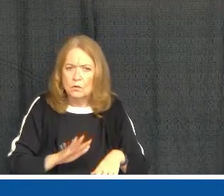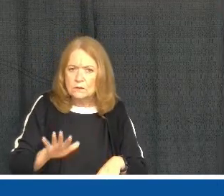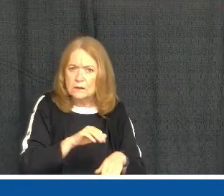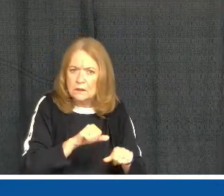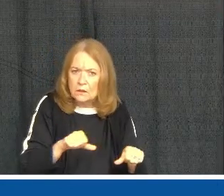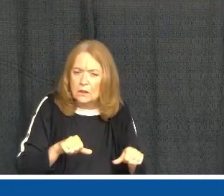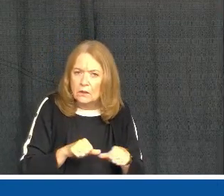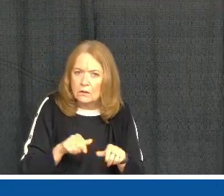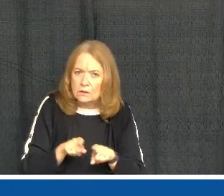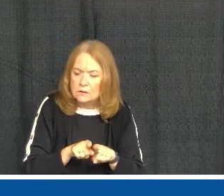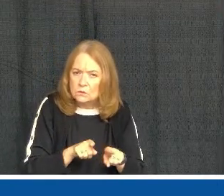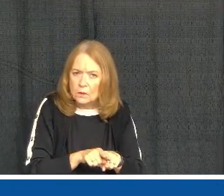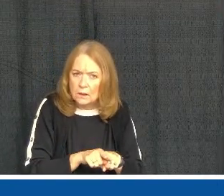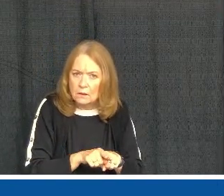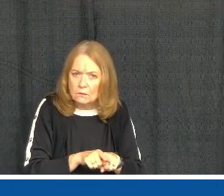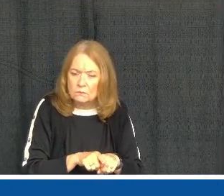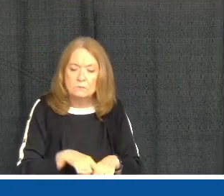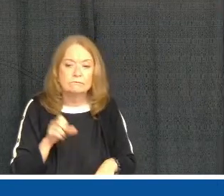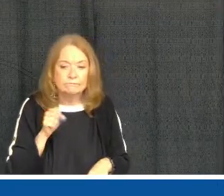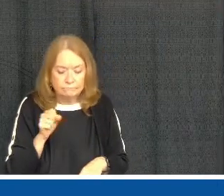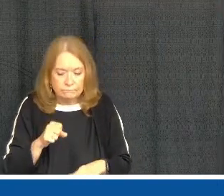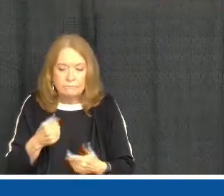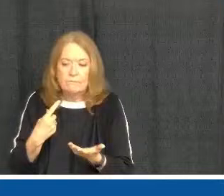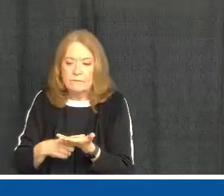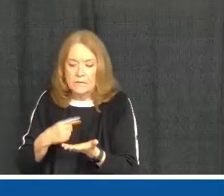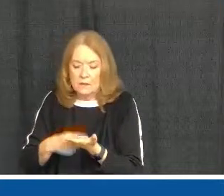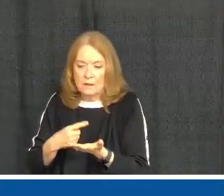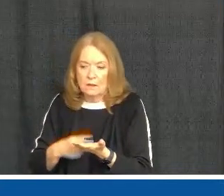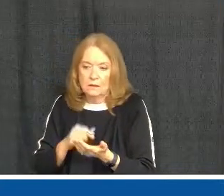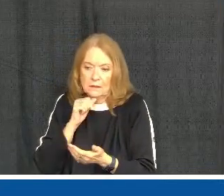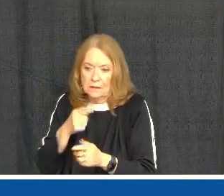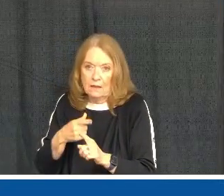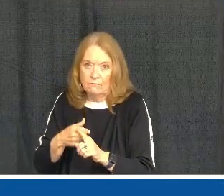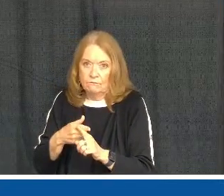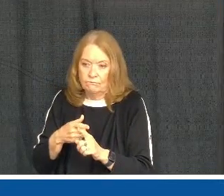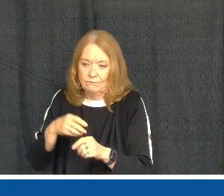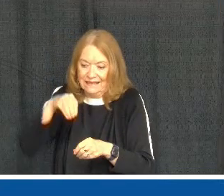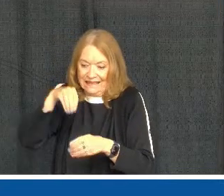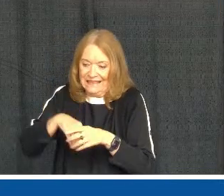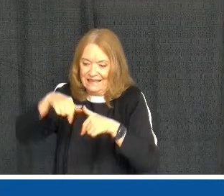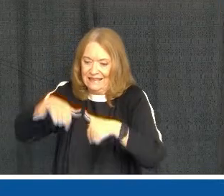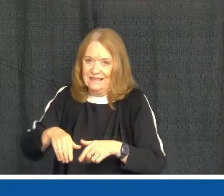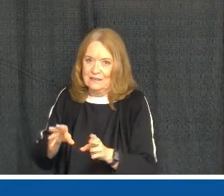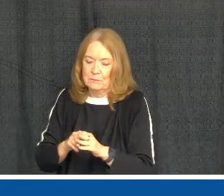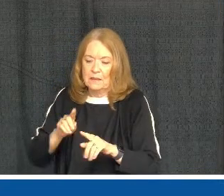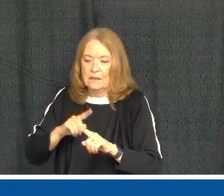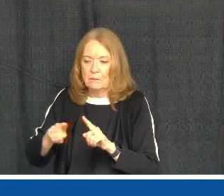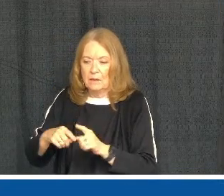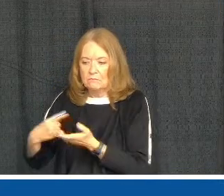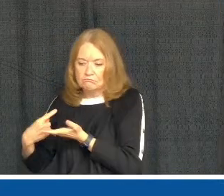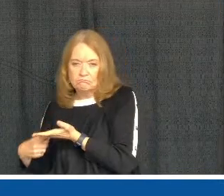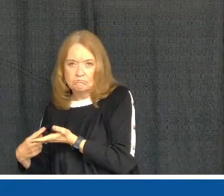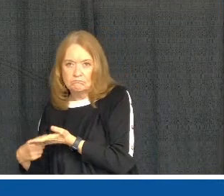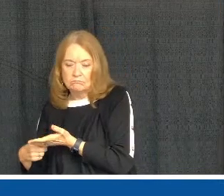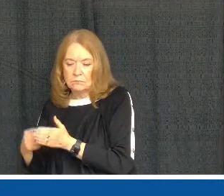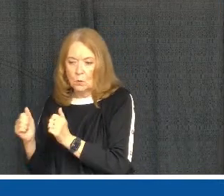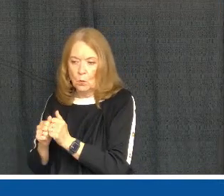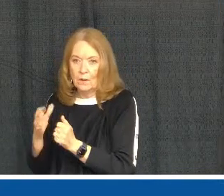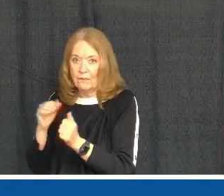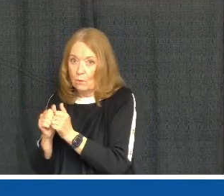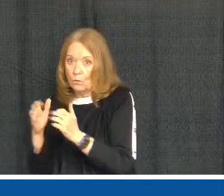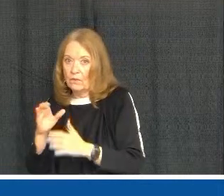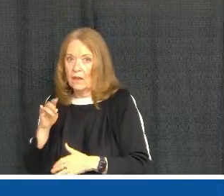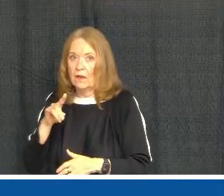well. There have been discussions, not from the floor here, but side discussions with and without the code department